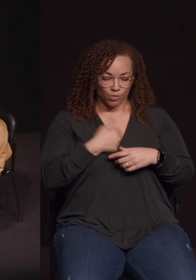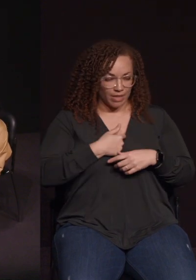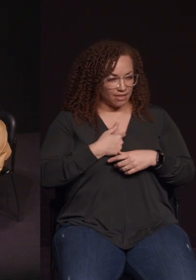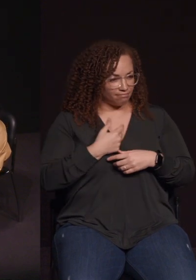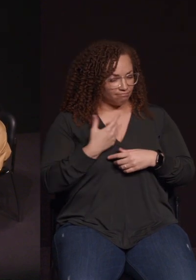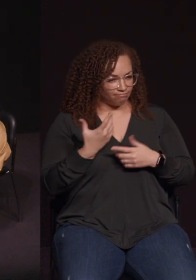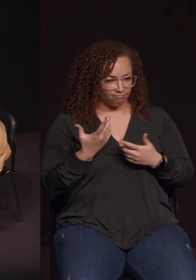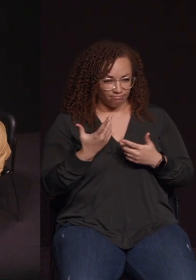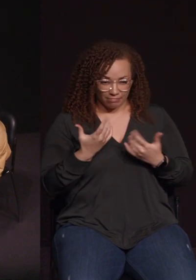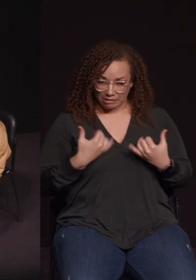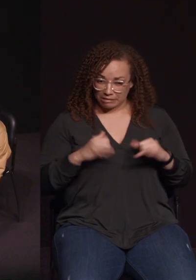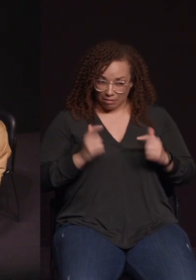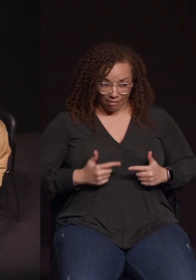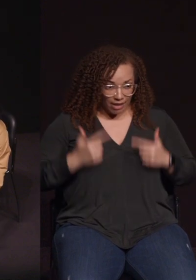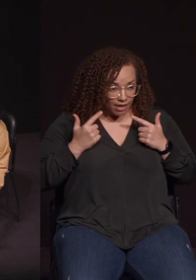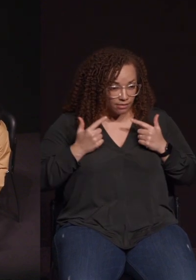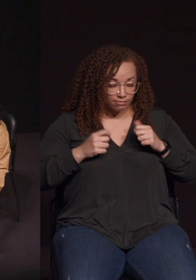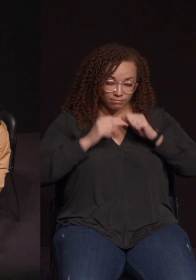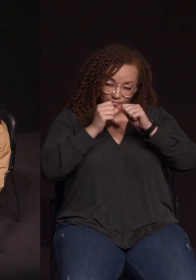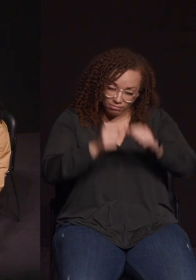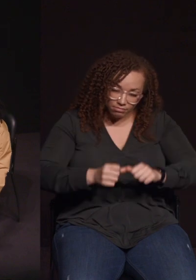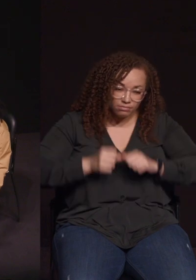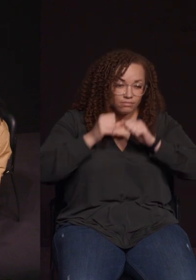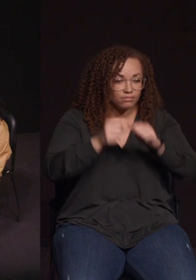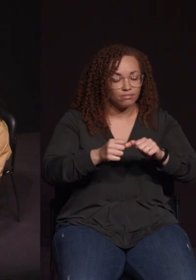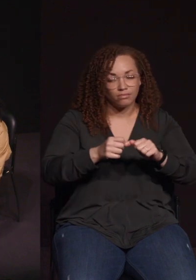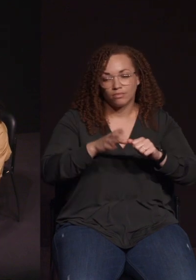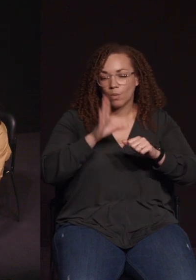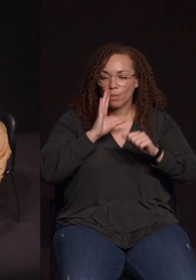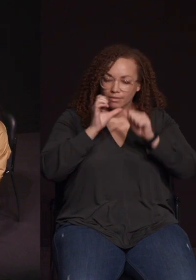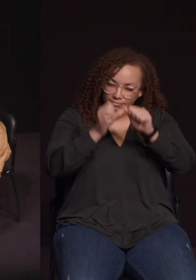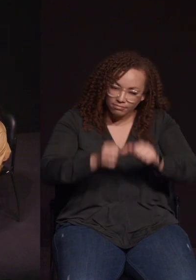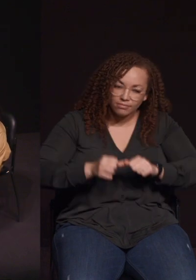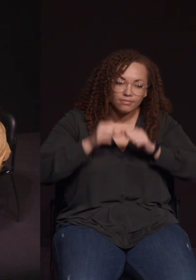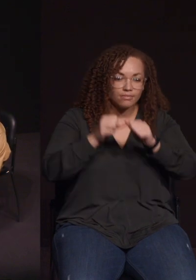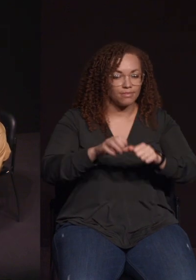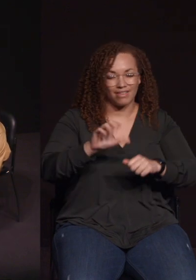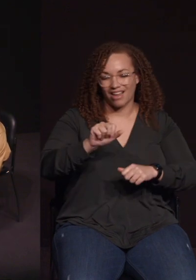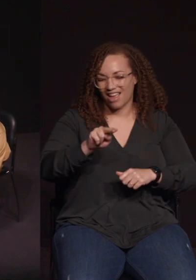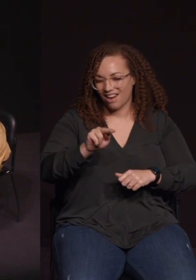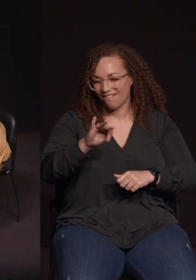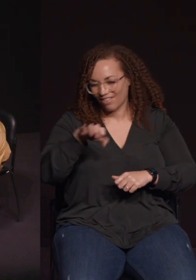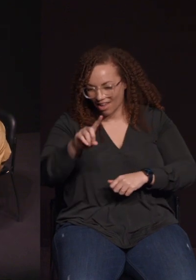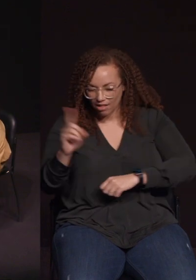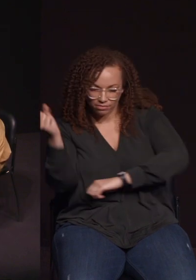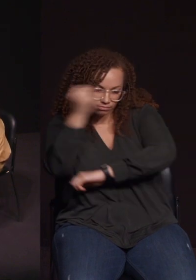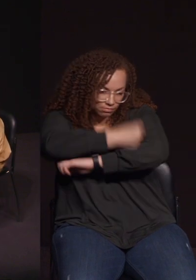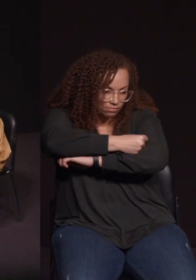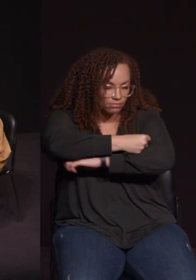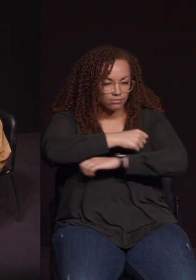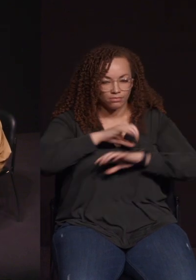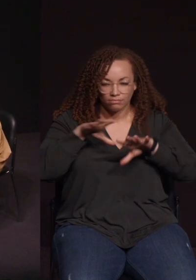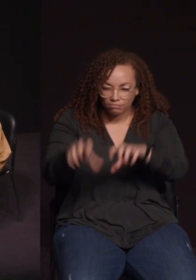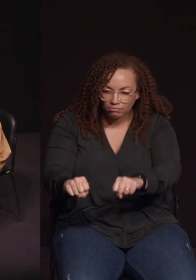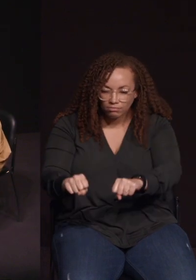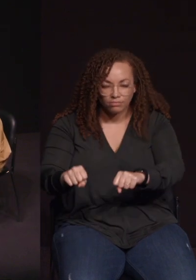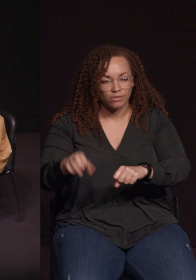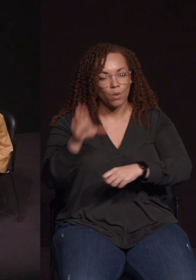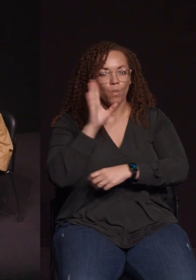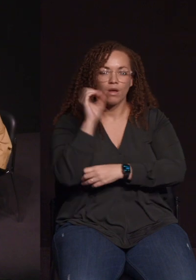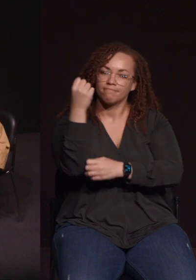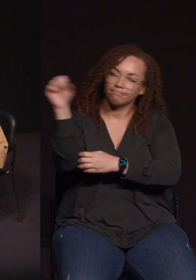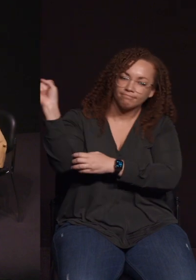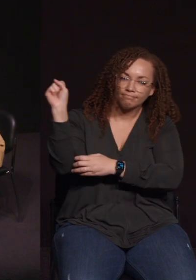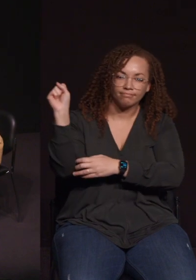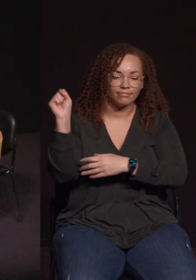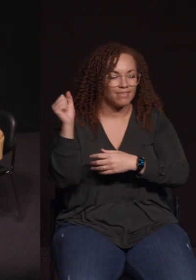shut West Florissant down. We gonna shut Canfield down. We gonna disrupt and be disobedient in every way that